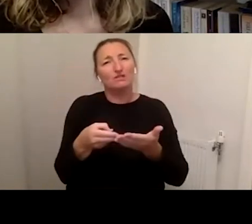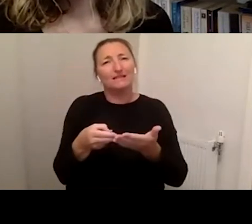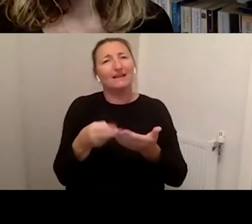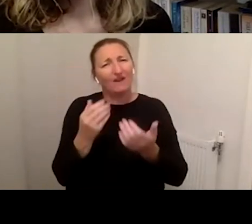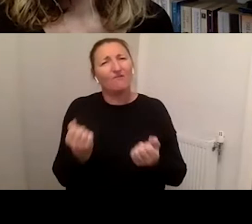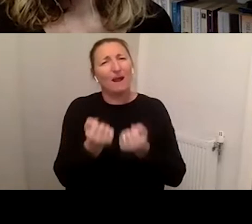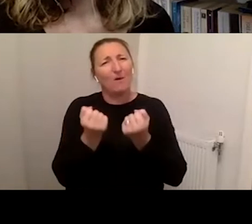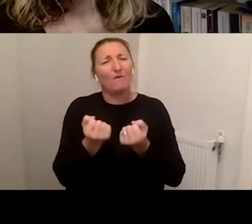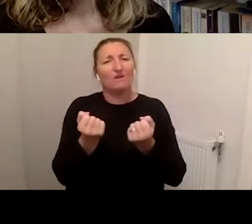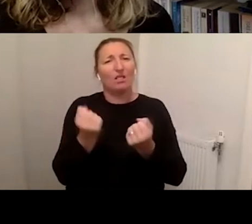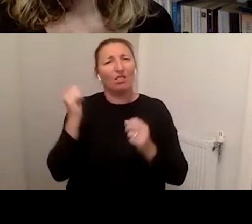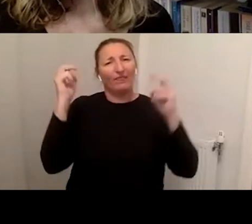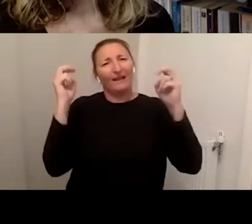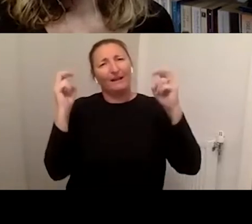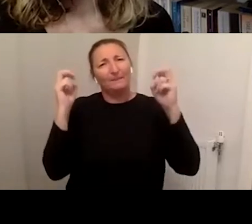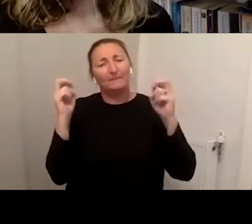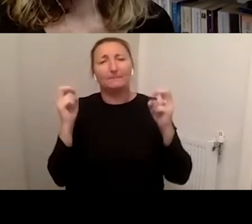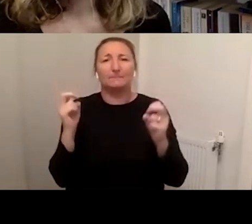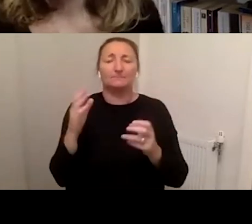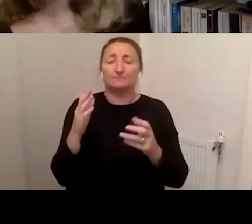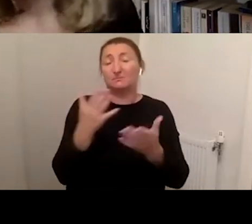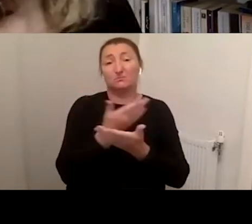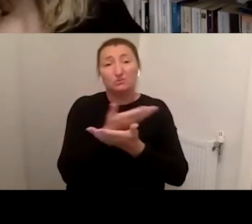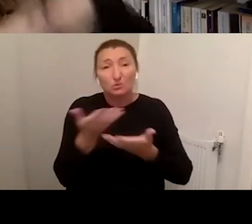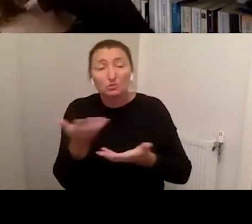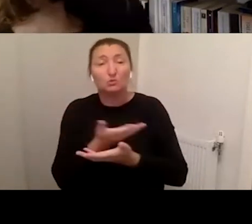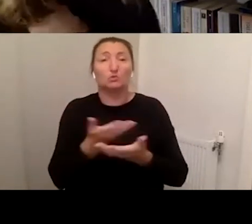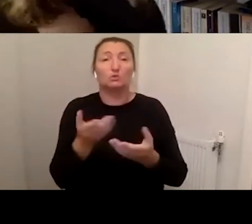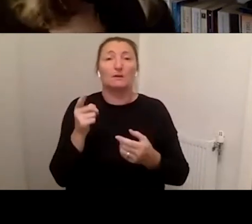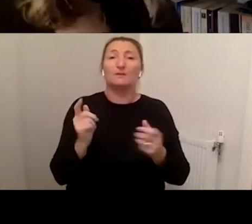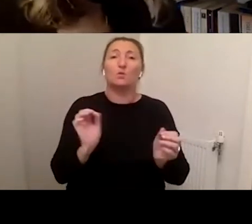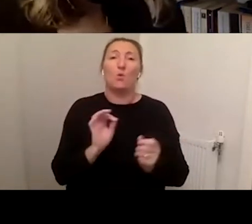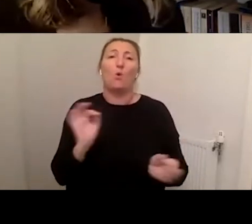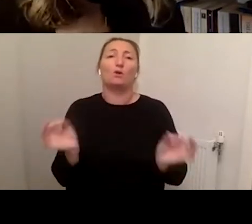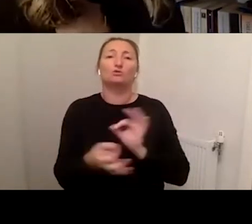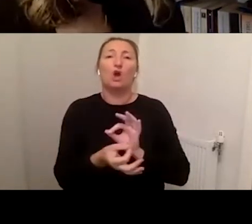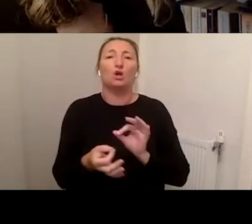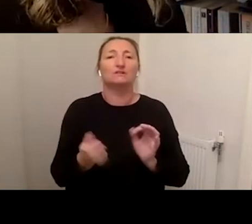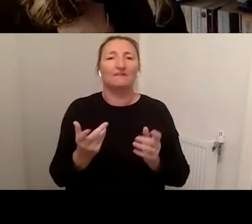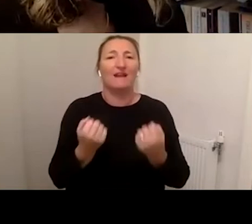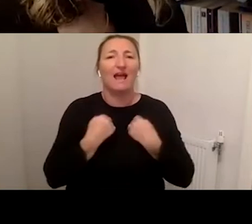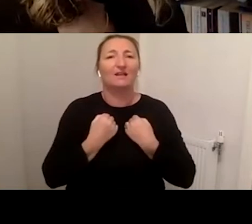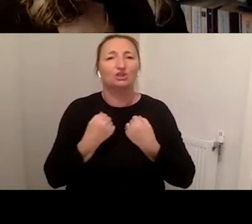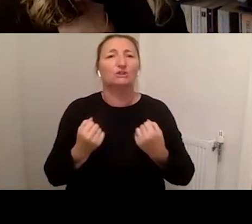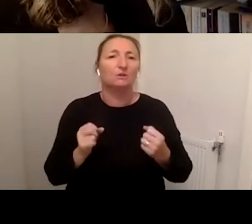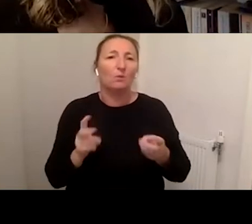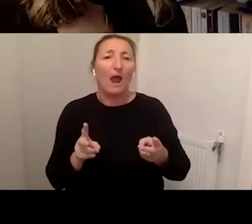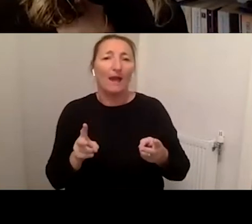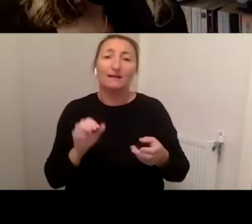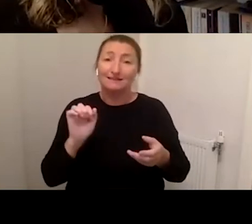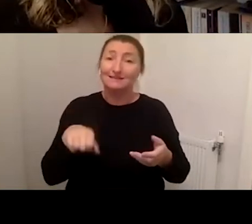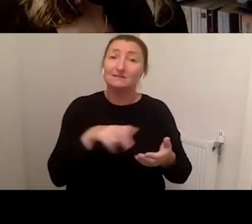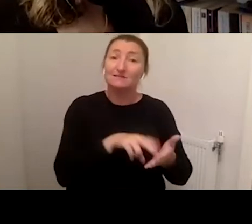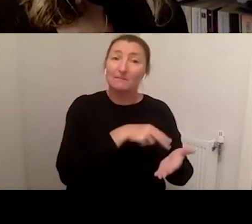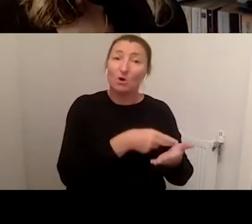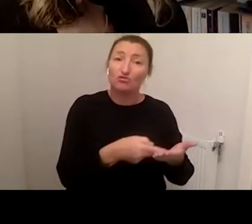way that we heard from Dirk, and I guess John will talk about it too, about the alternative ways of doing energy are more democratic. But what I wanted